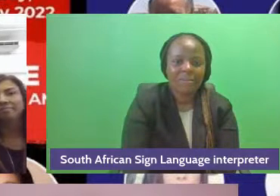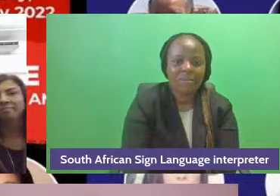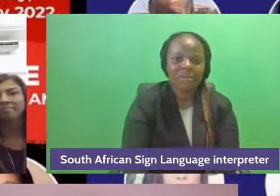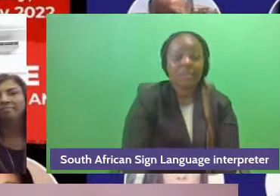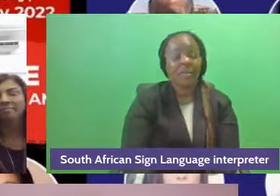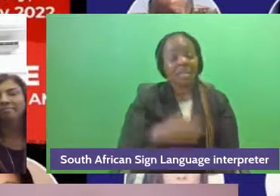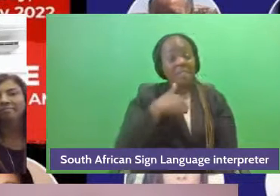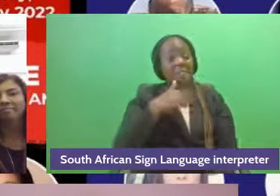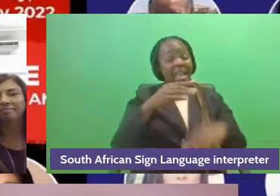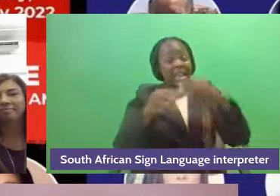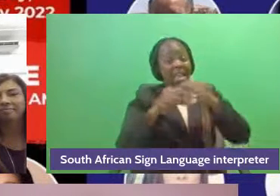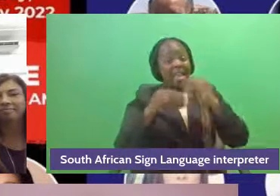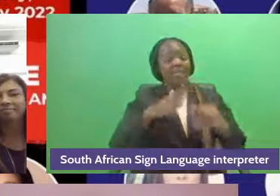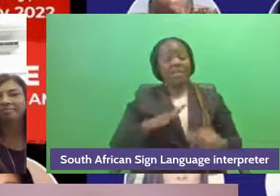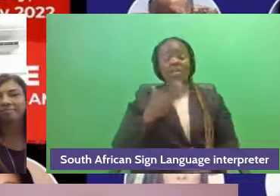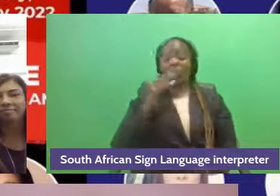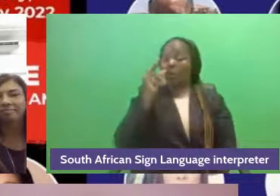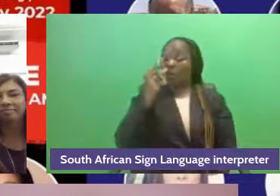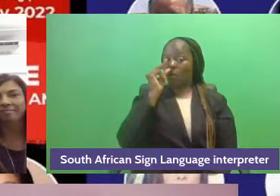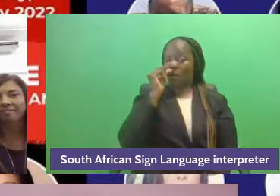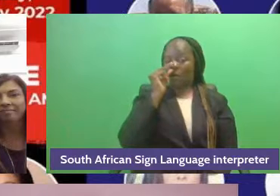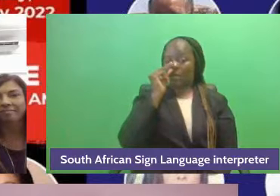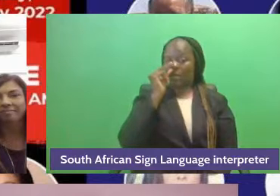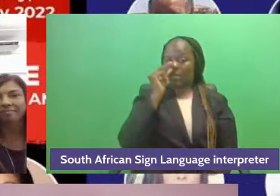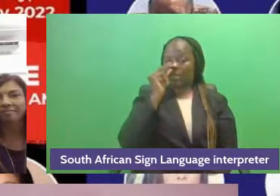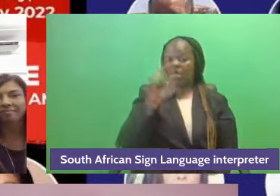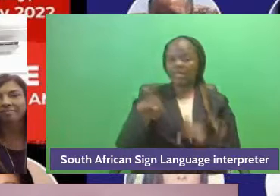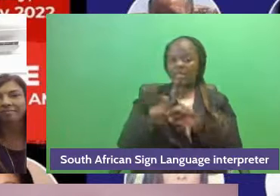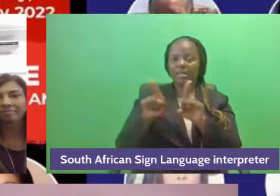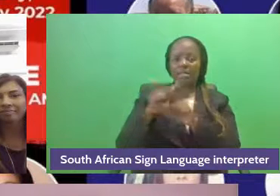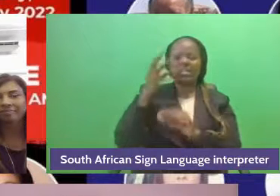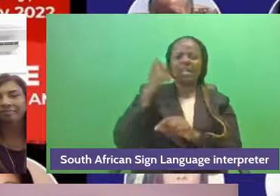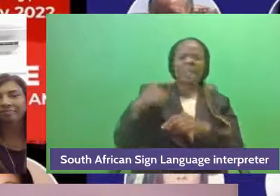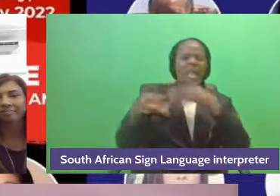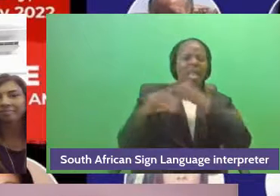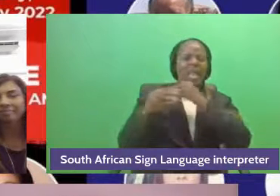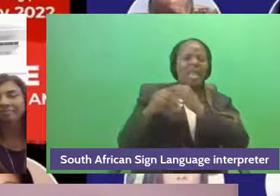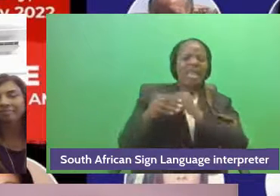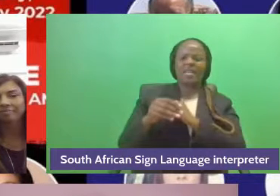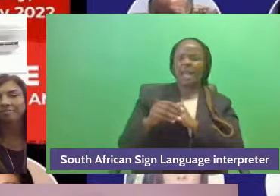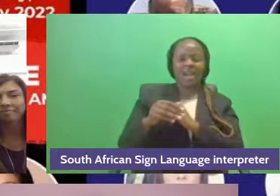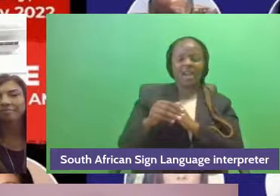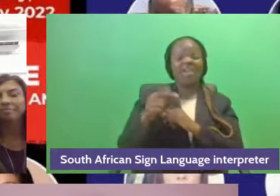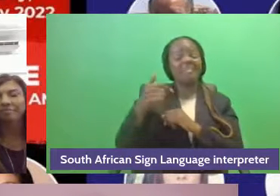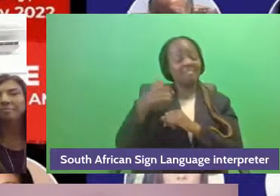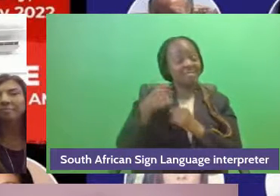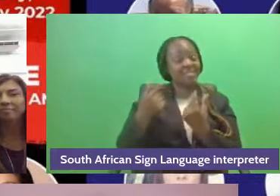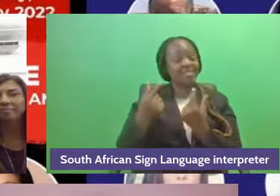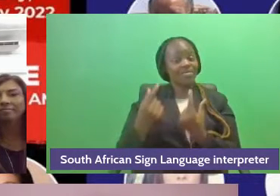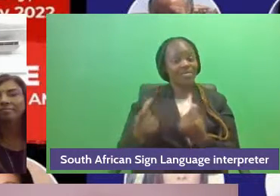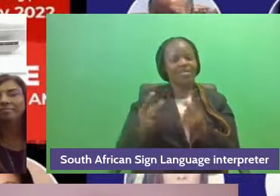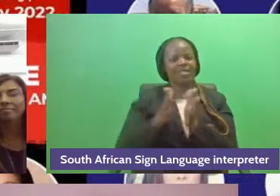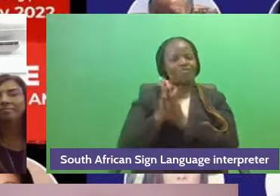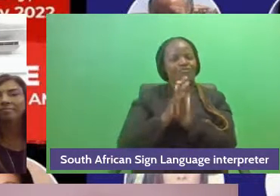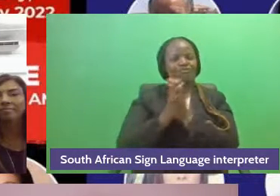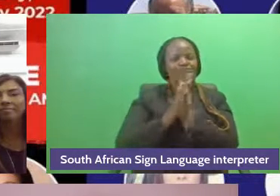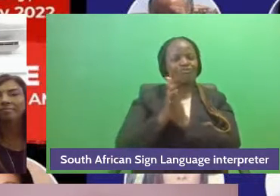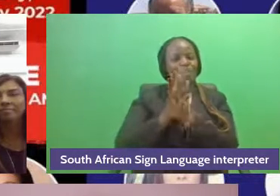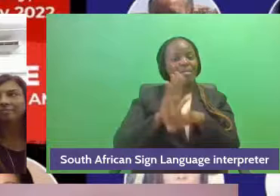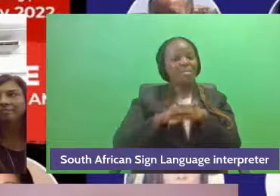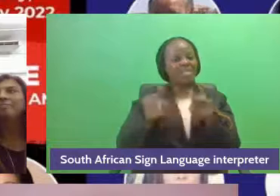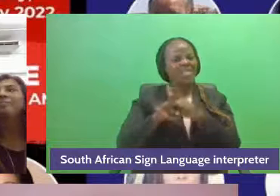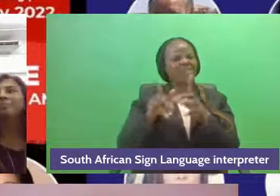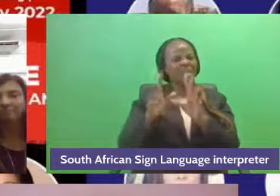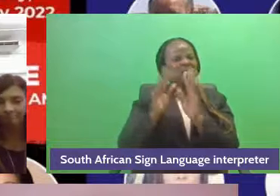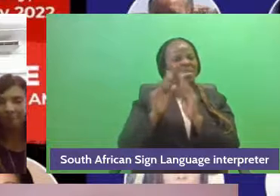think Upasana and Sanele have voiced my sentiments. Just to say that I look forward to further consultations like this because I think